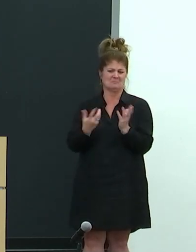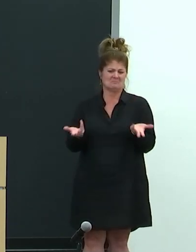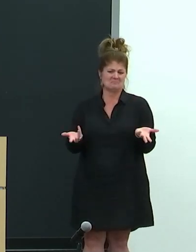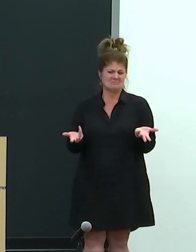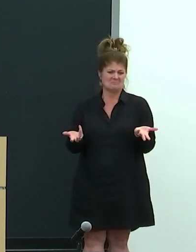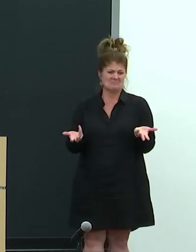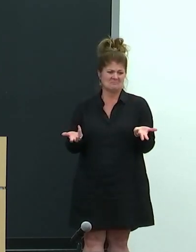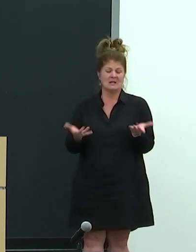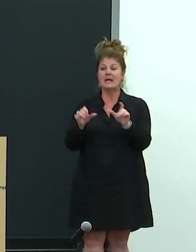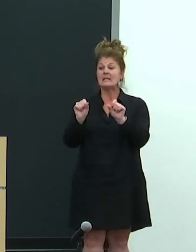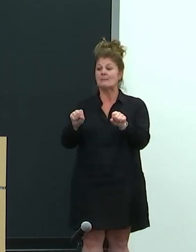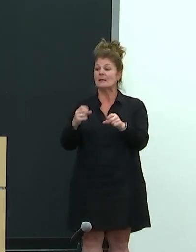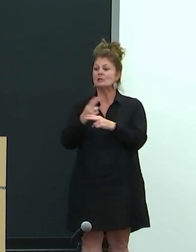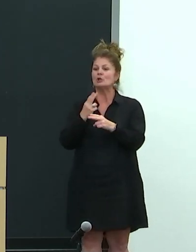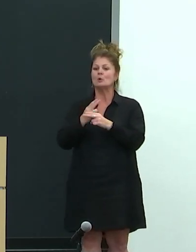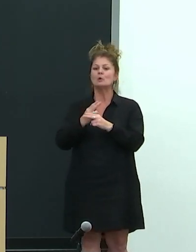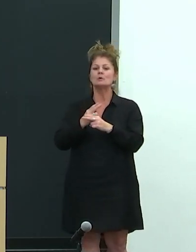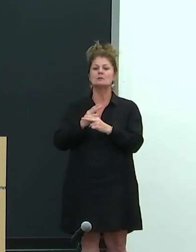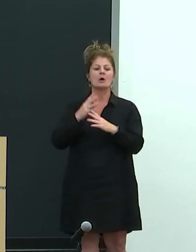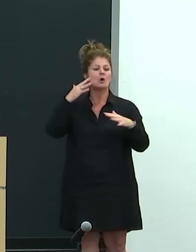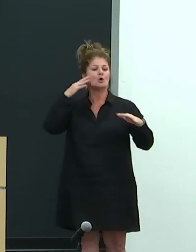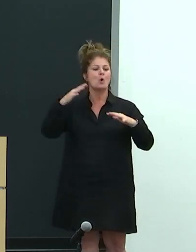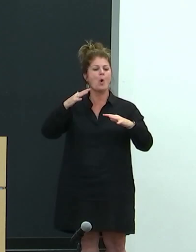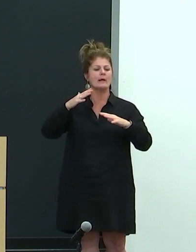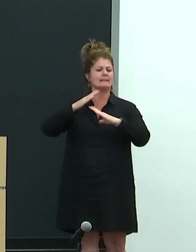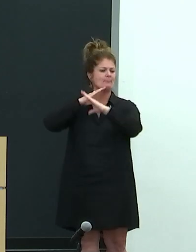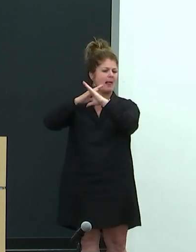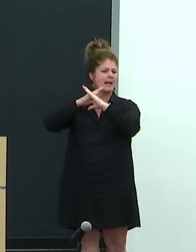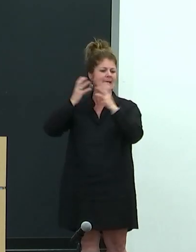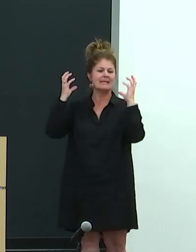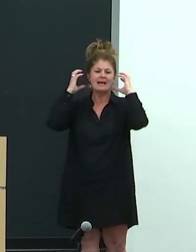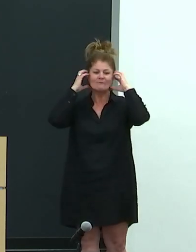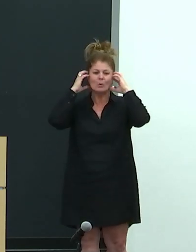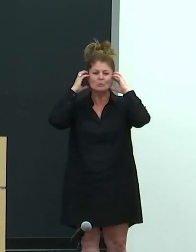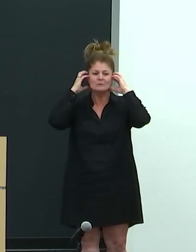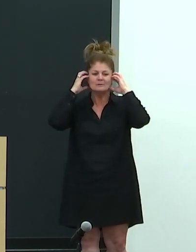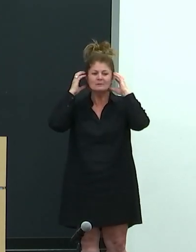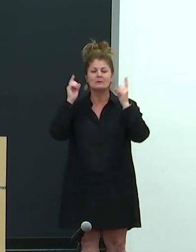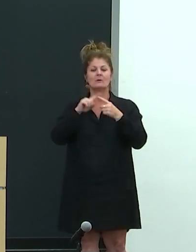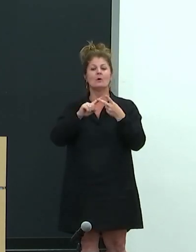The ability to wear noise-canceling headphones or listen to music while you work.